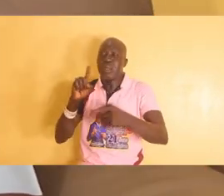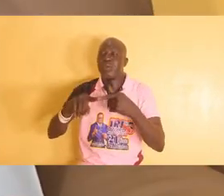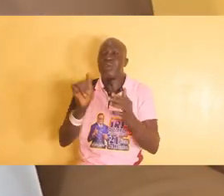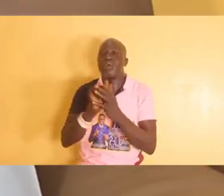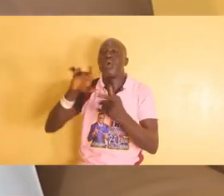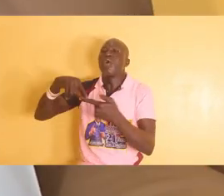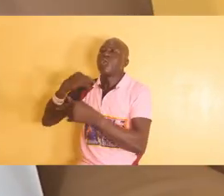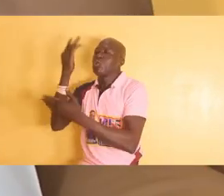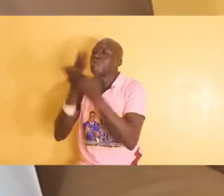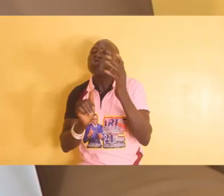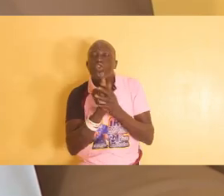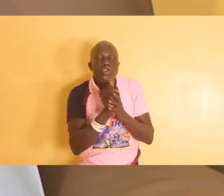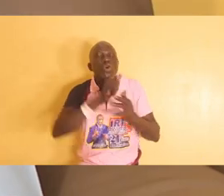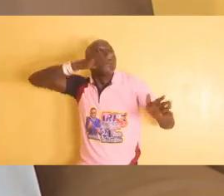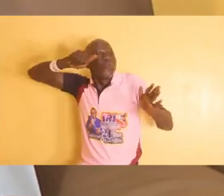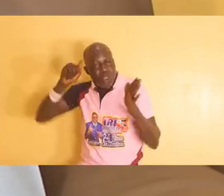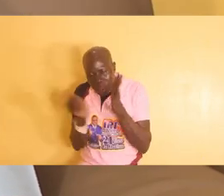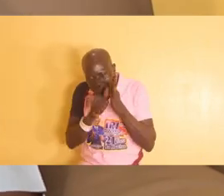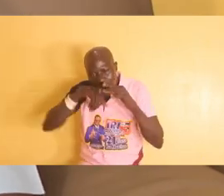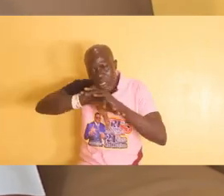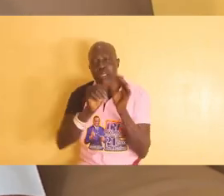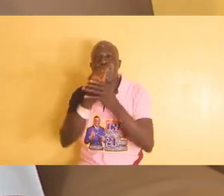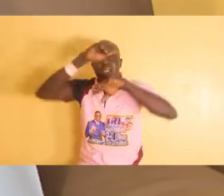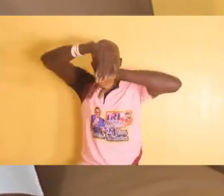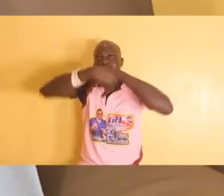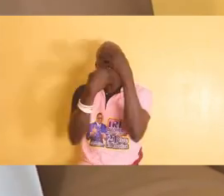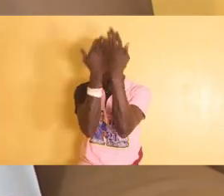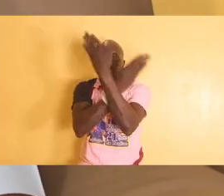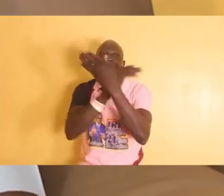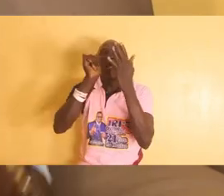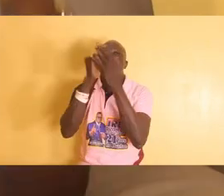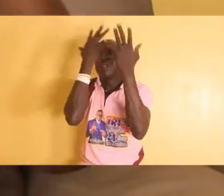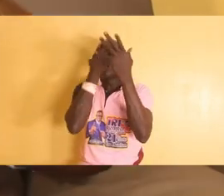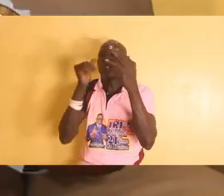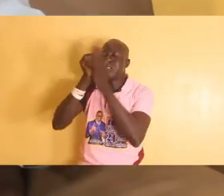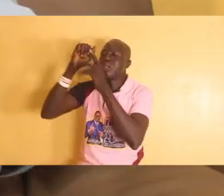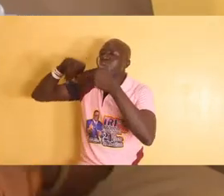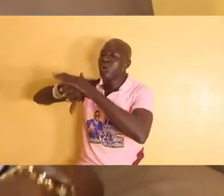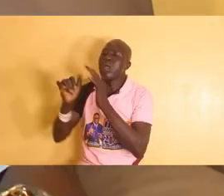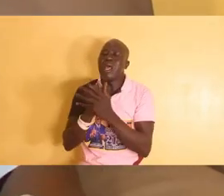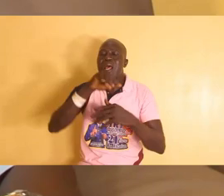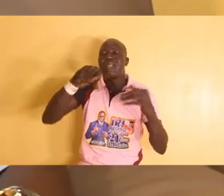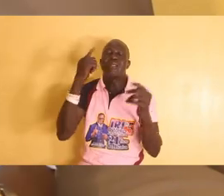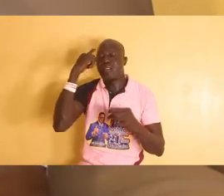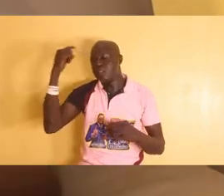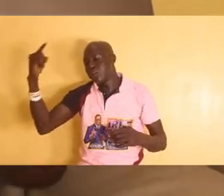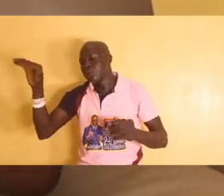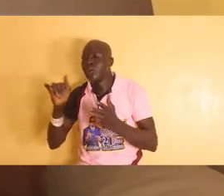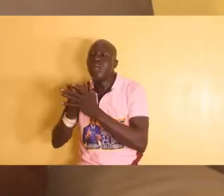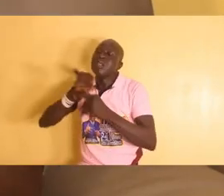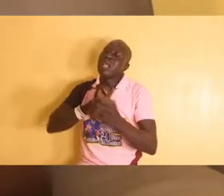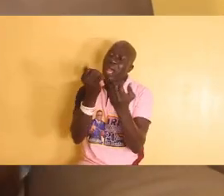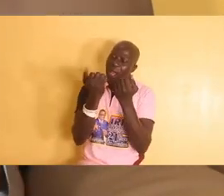default time. The secret of the midnight. And the sleep. And of the